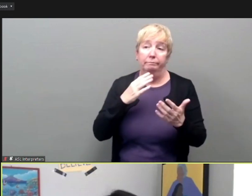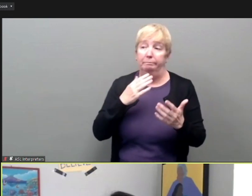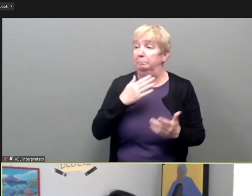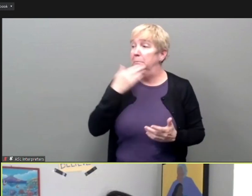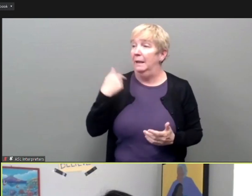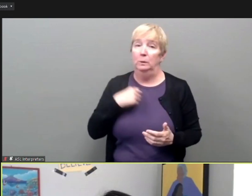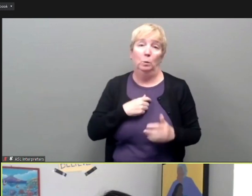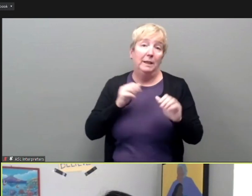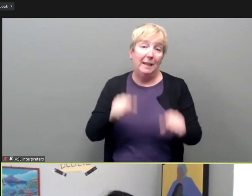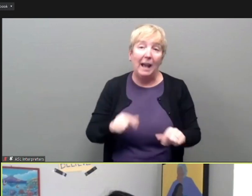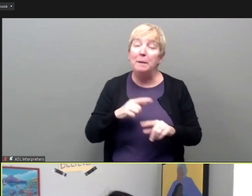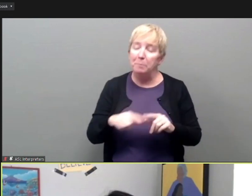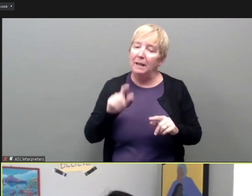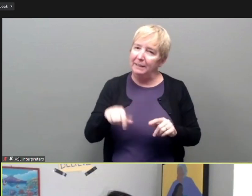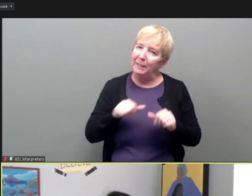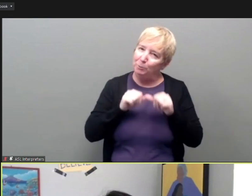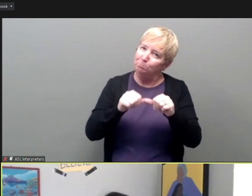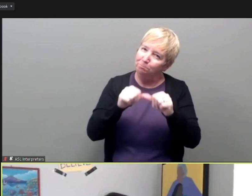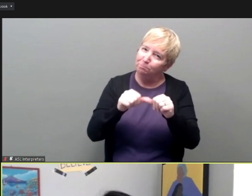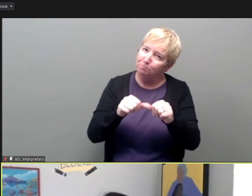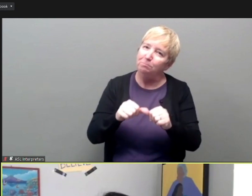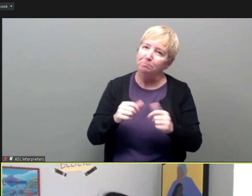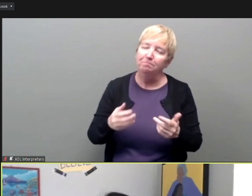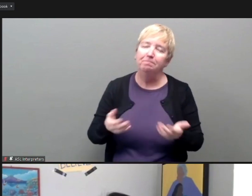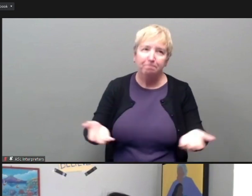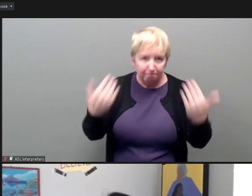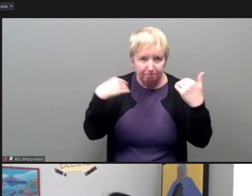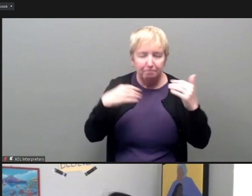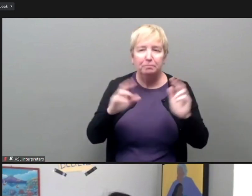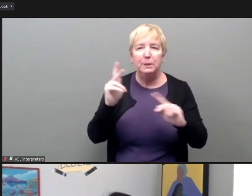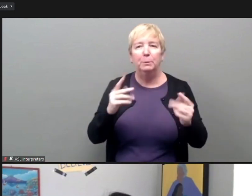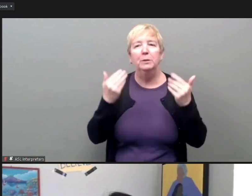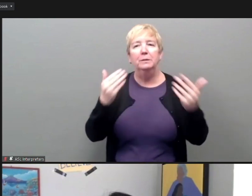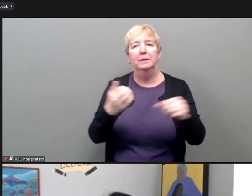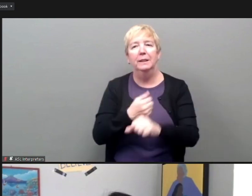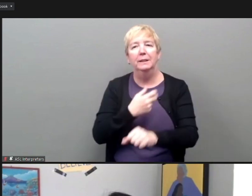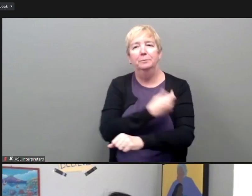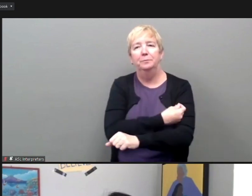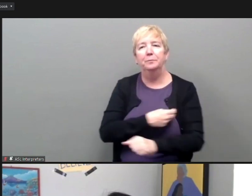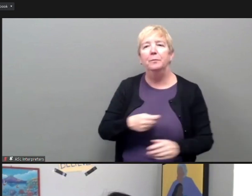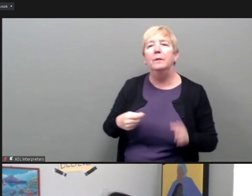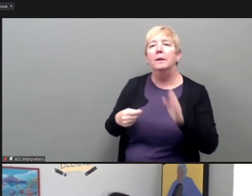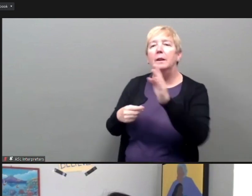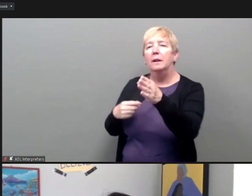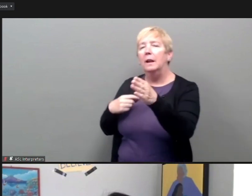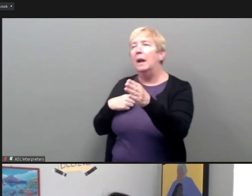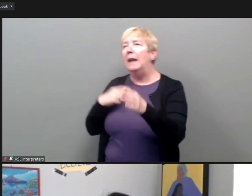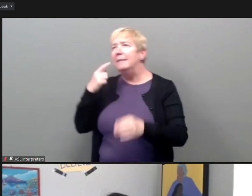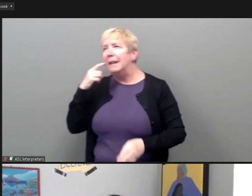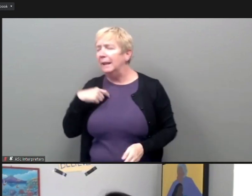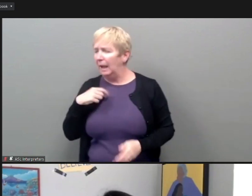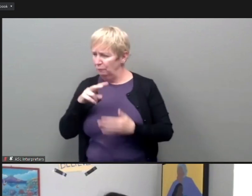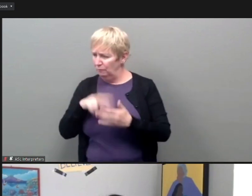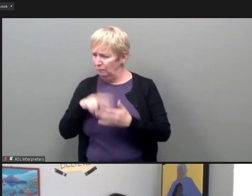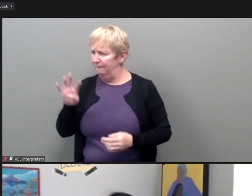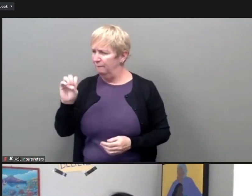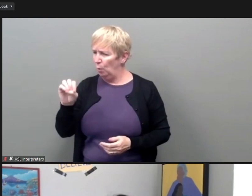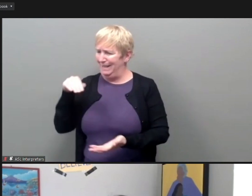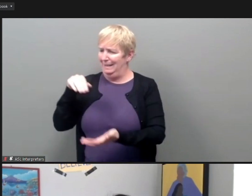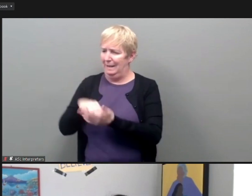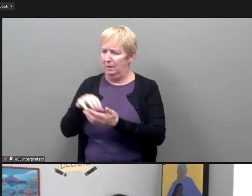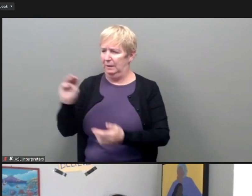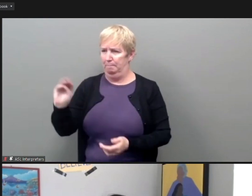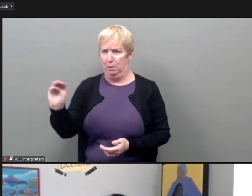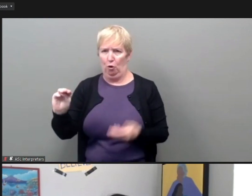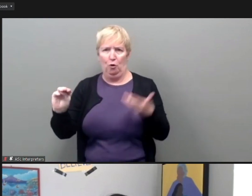you're right. Let's keep on going on the boosters. I think I saw that we had 40,000 Moderna already, though. So that's very encouraging as